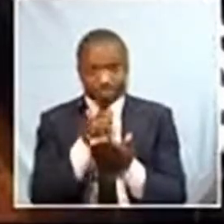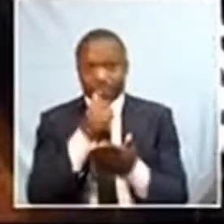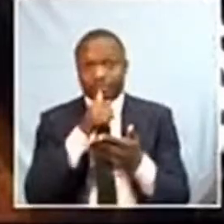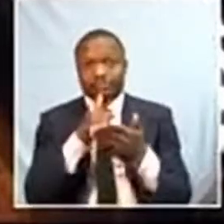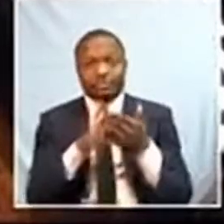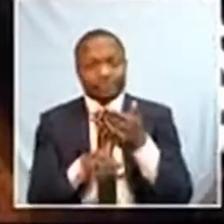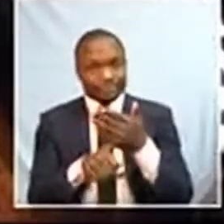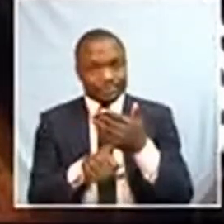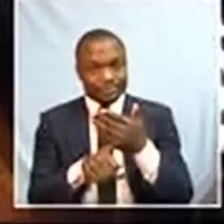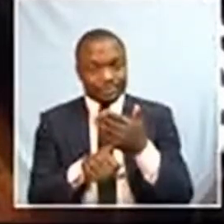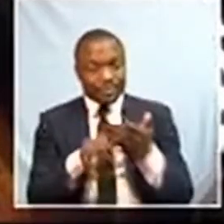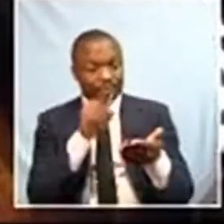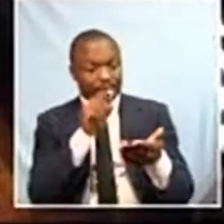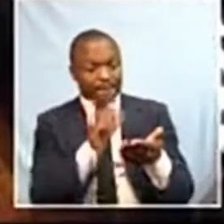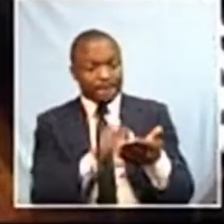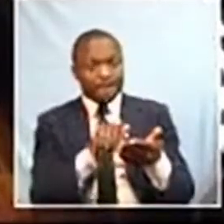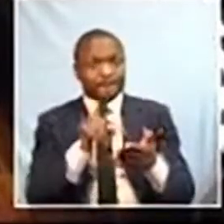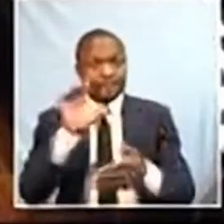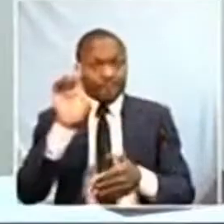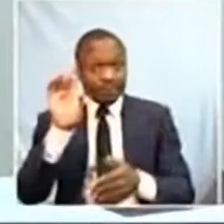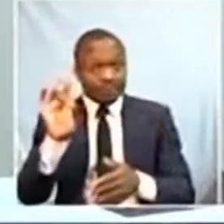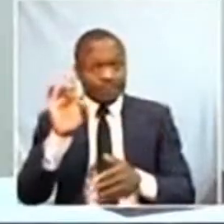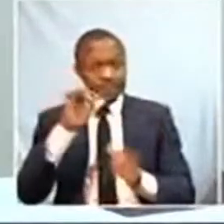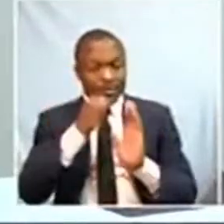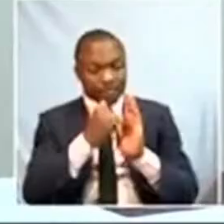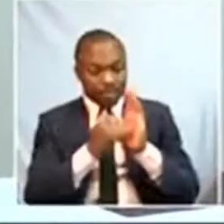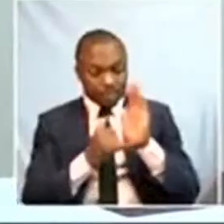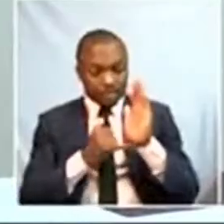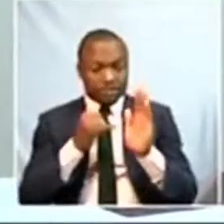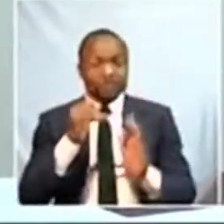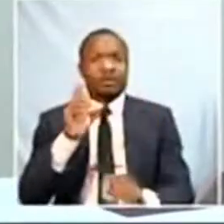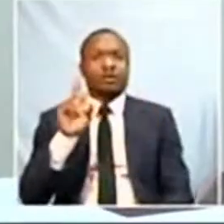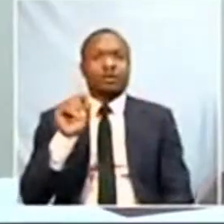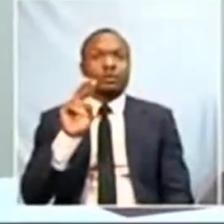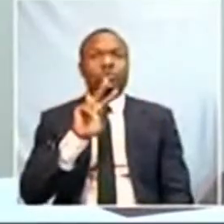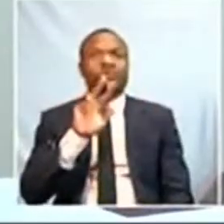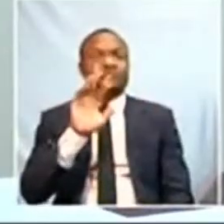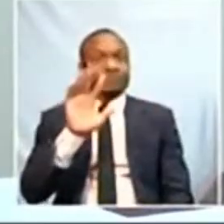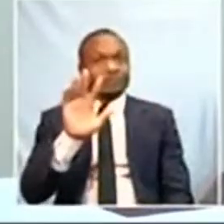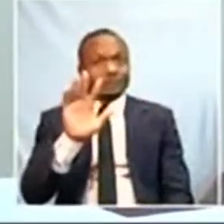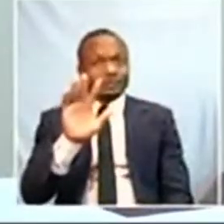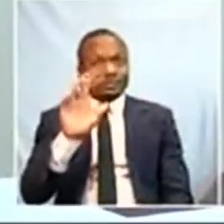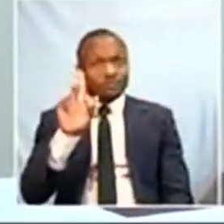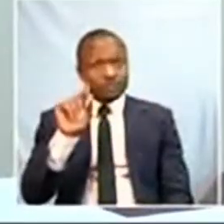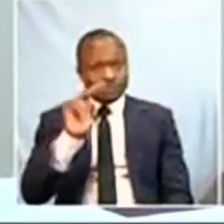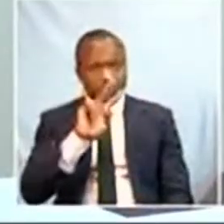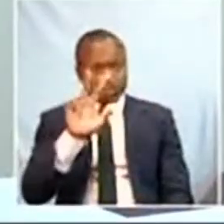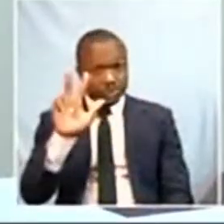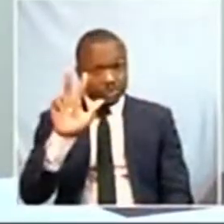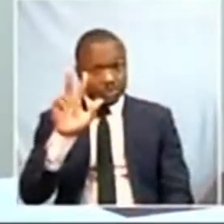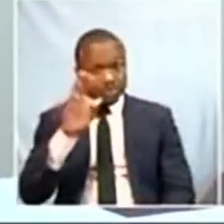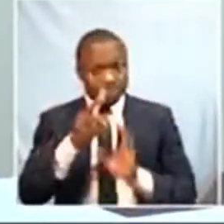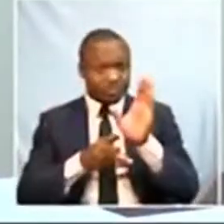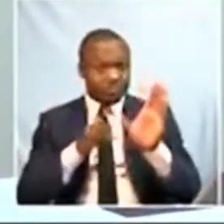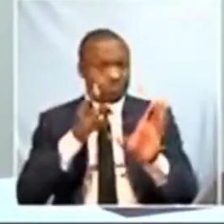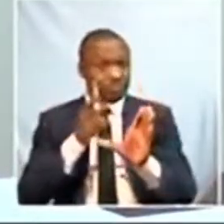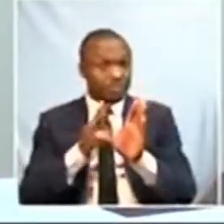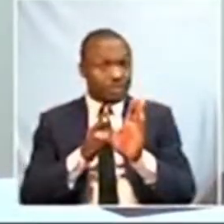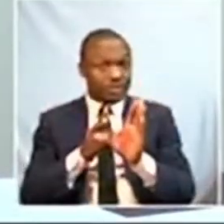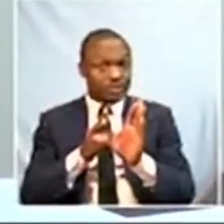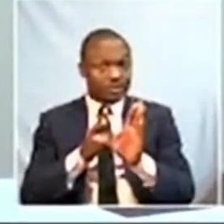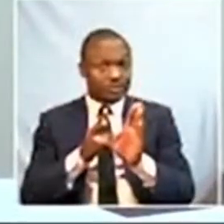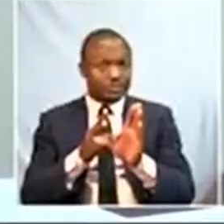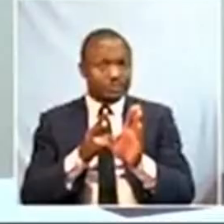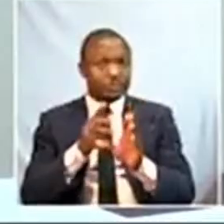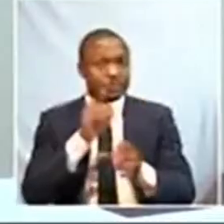notices. This was done on the 8th of January 2025. From 2023, May, you